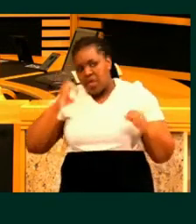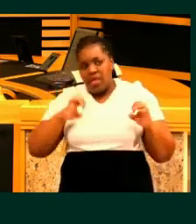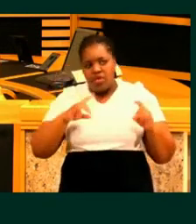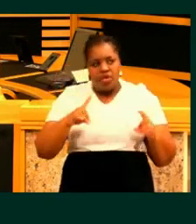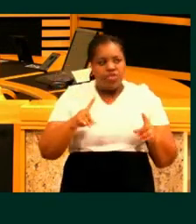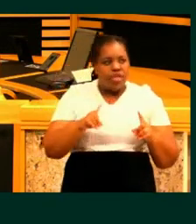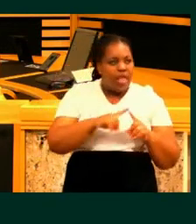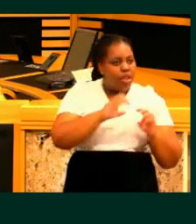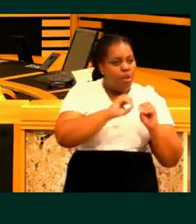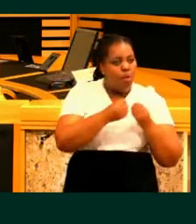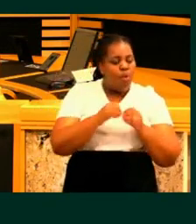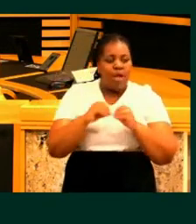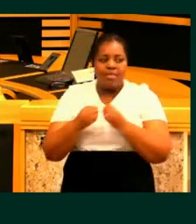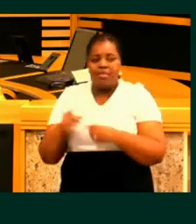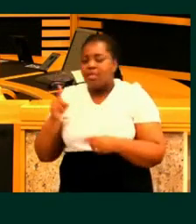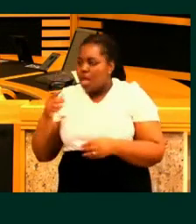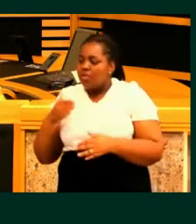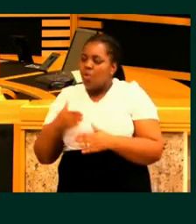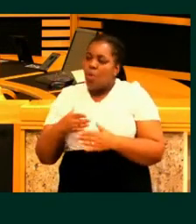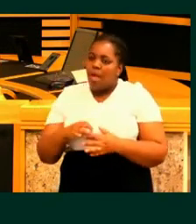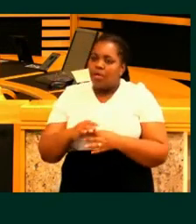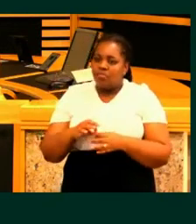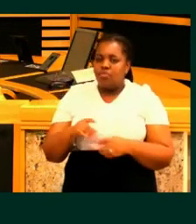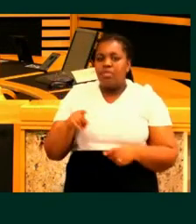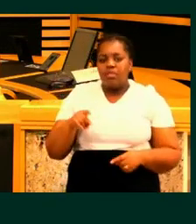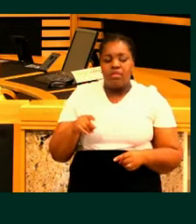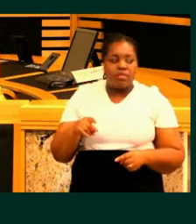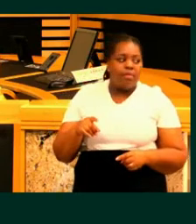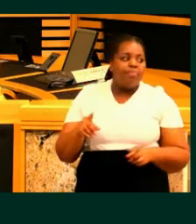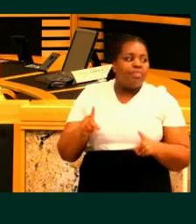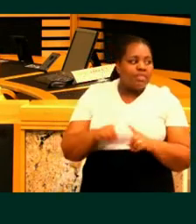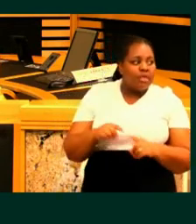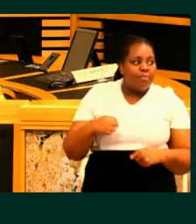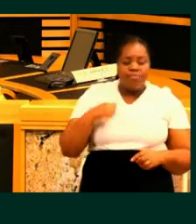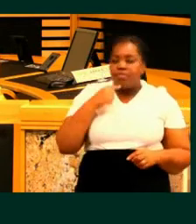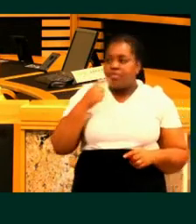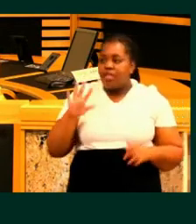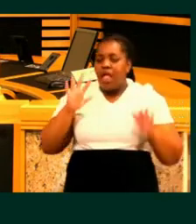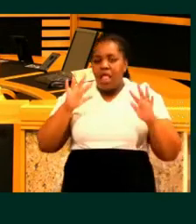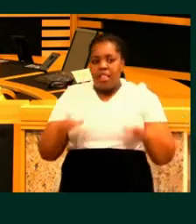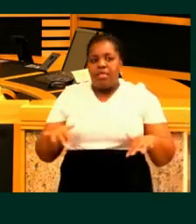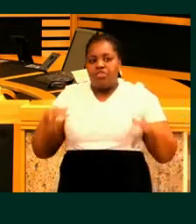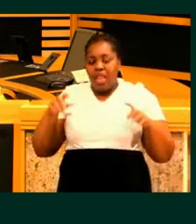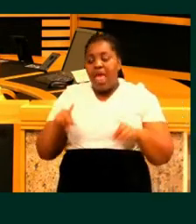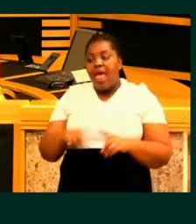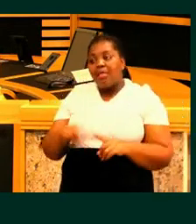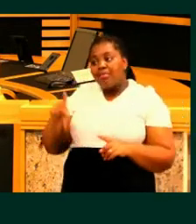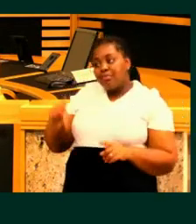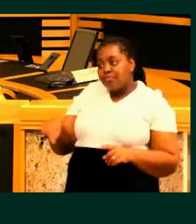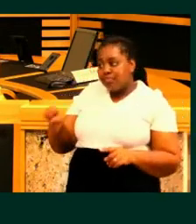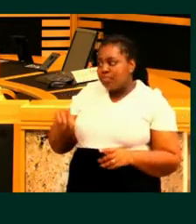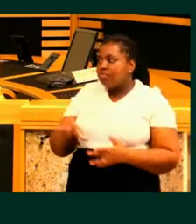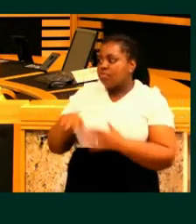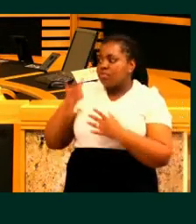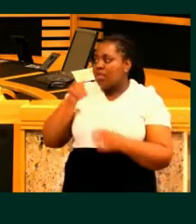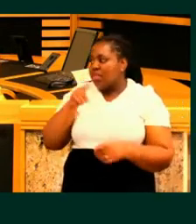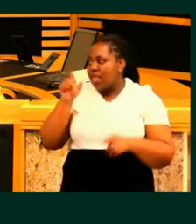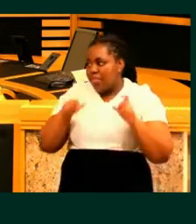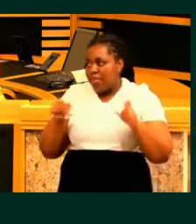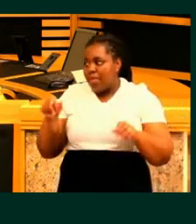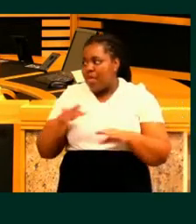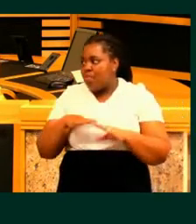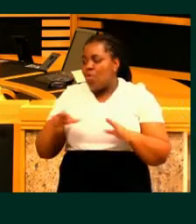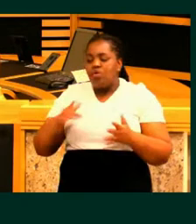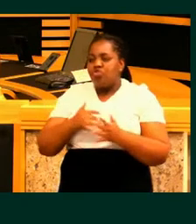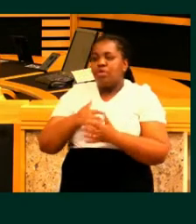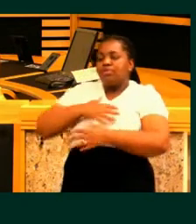NOS that operate in the sector I also raised that the legislature as a body elected by the people should not fold it